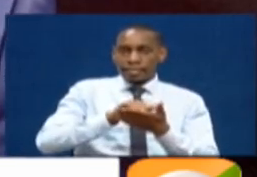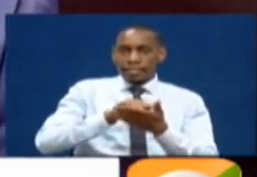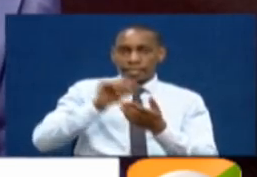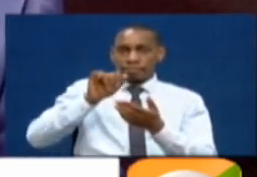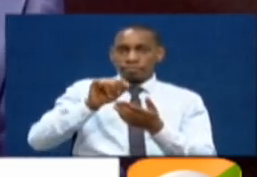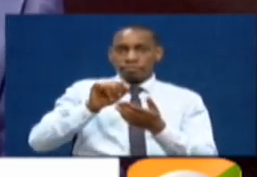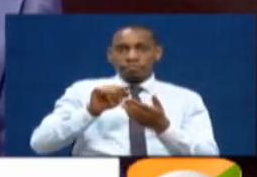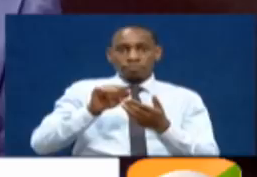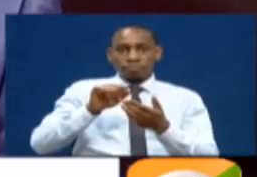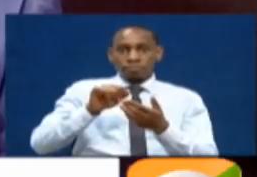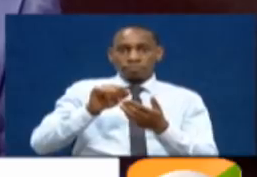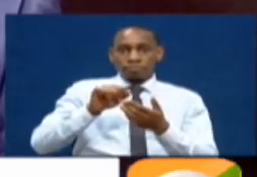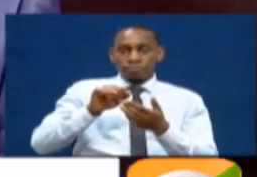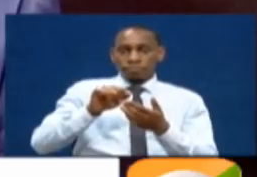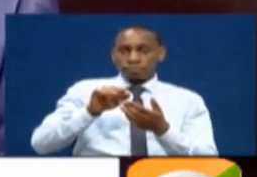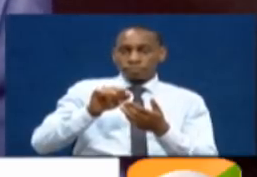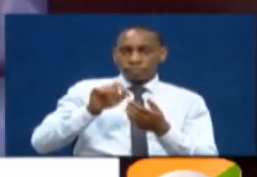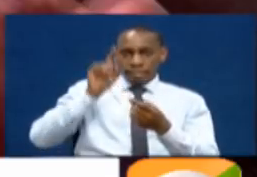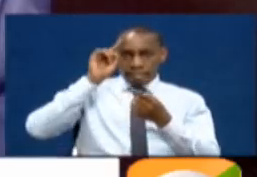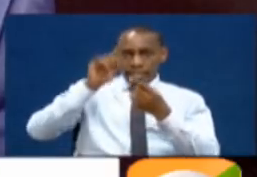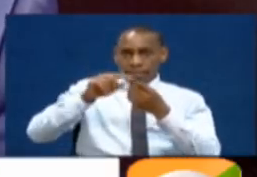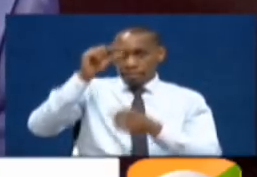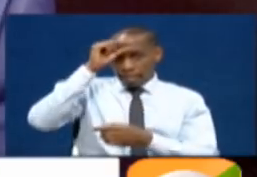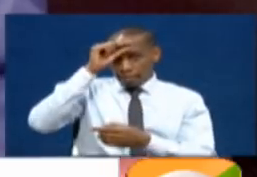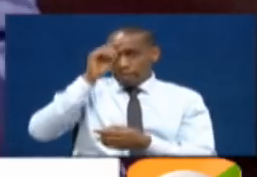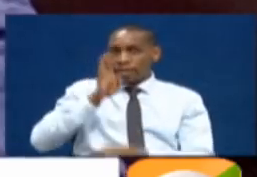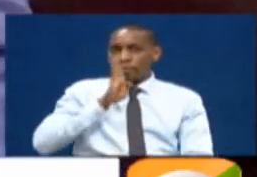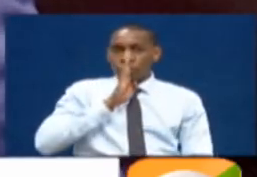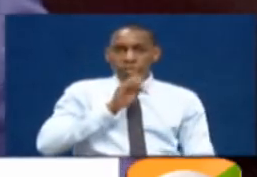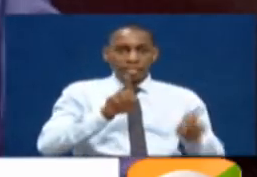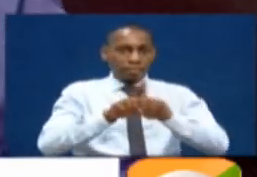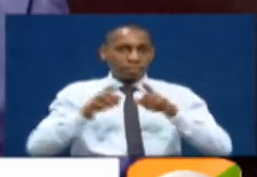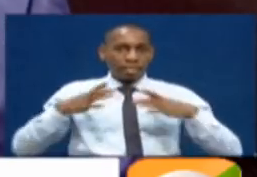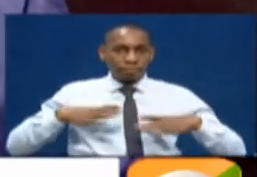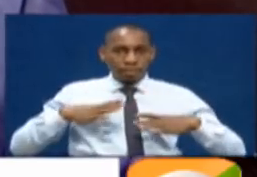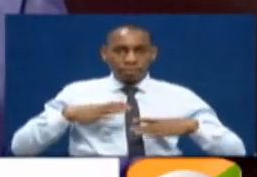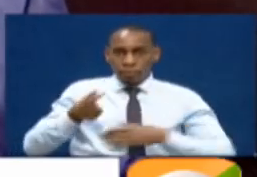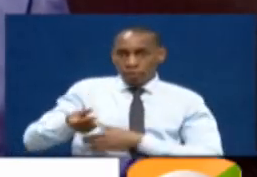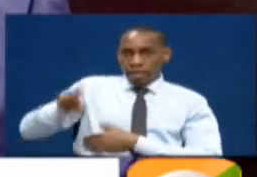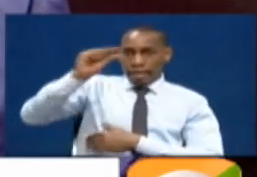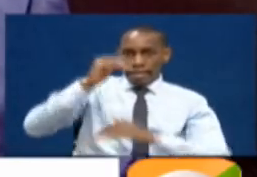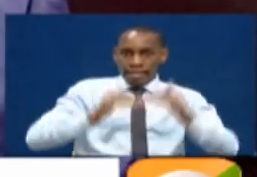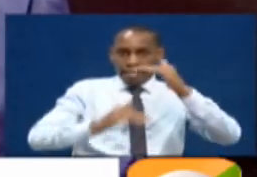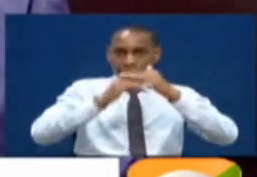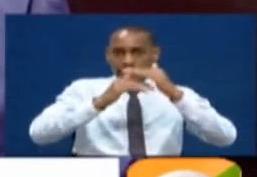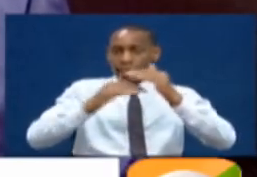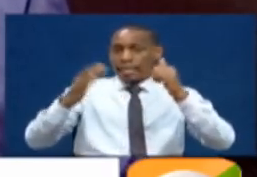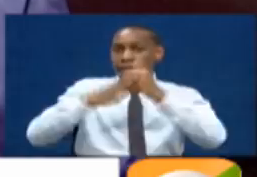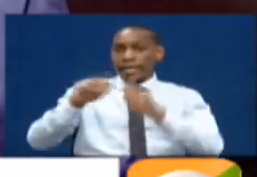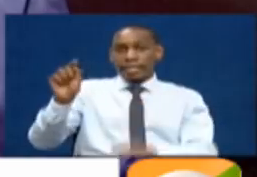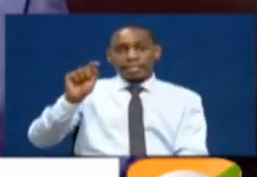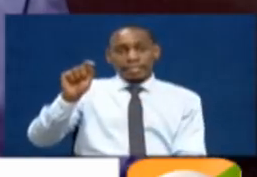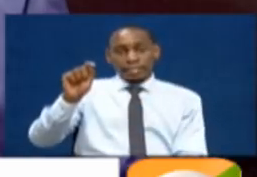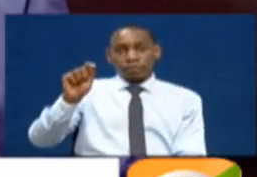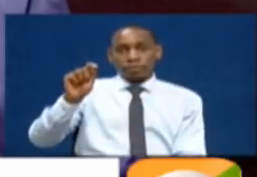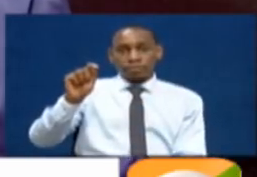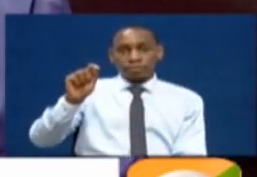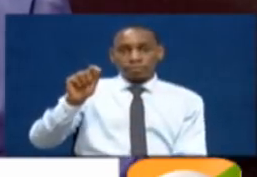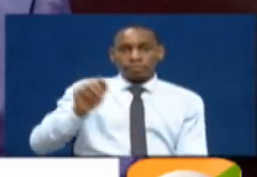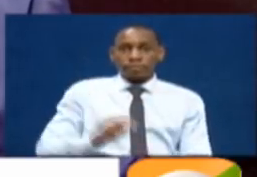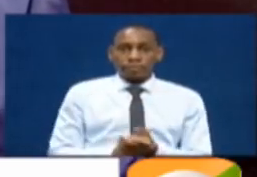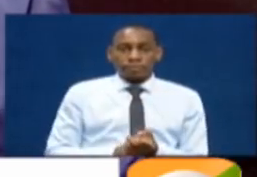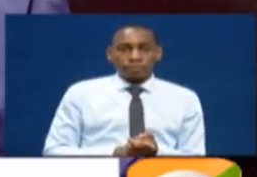at government debts. These are the same people who have pushed the ceiling just the other day to 9 trillion. They